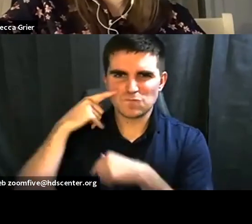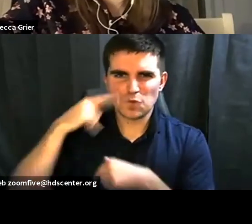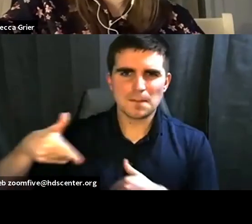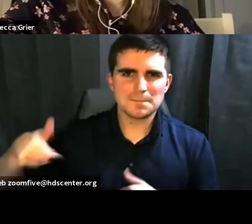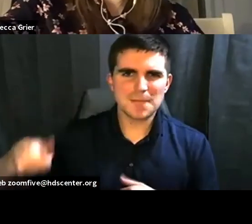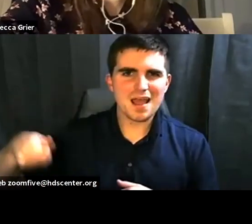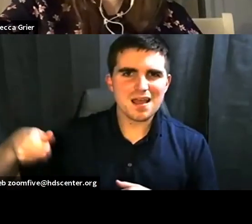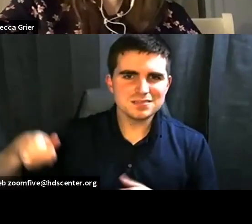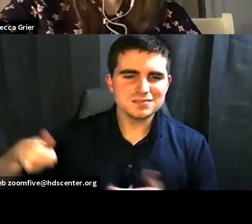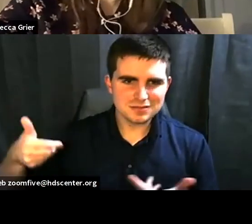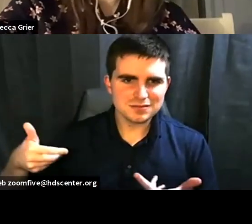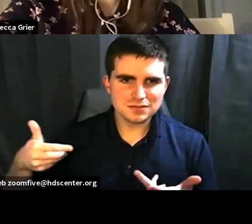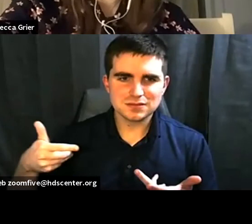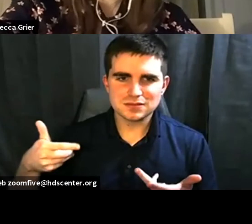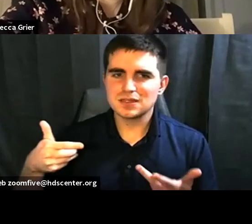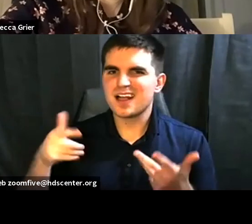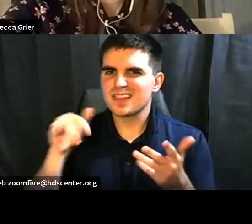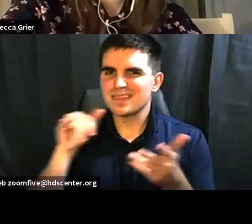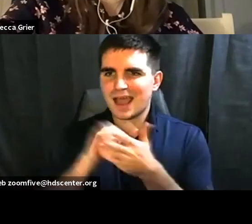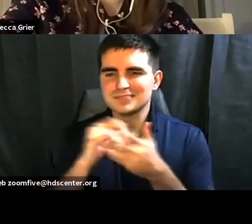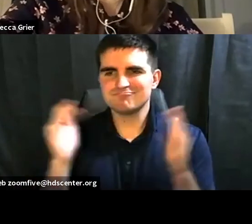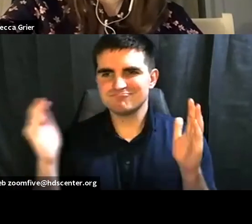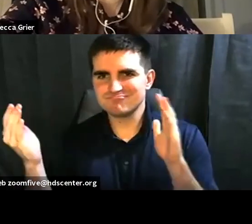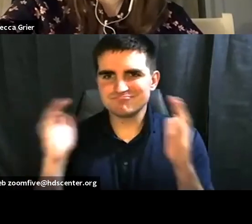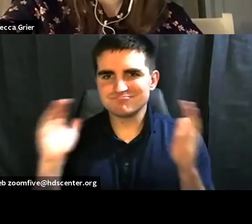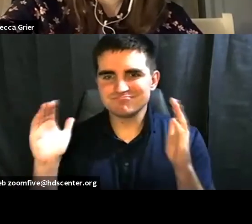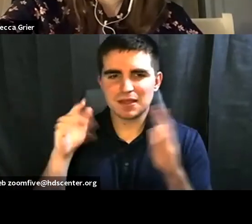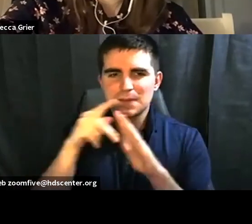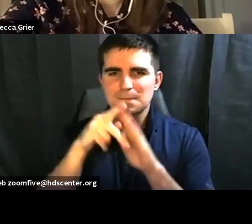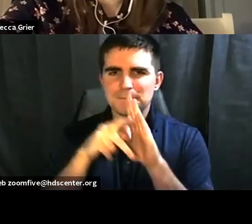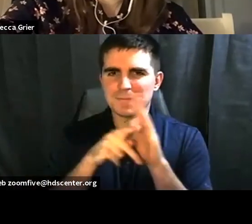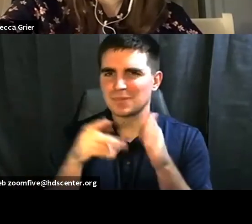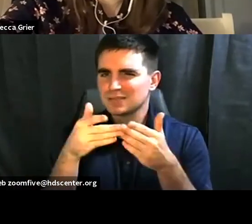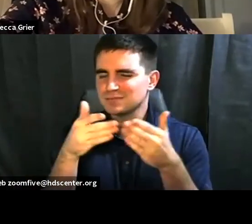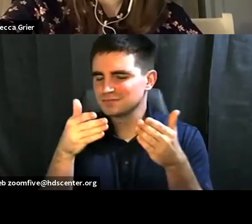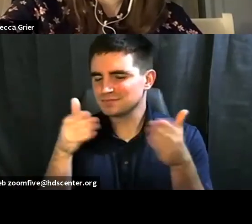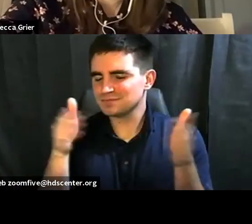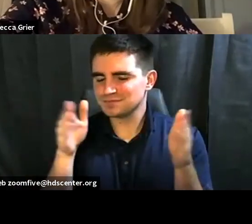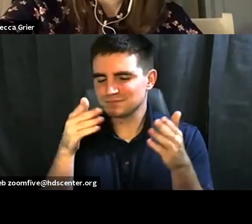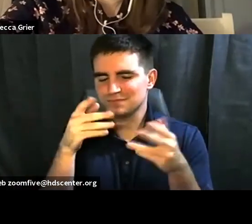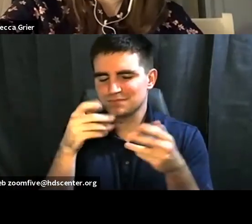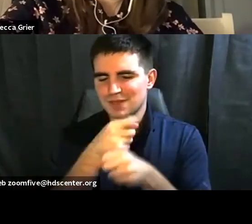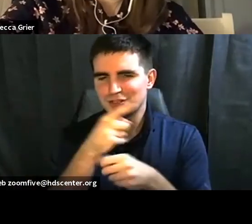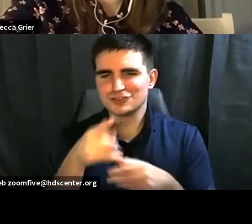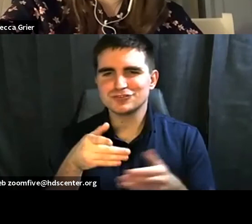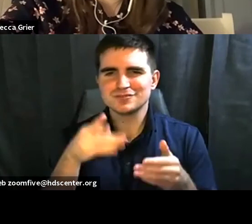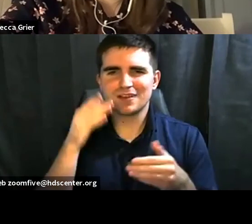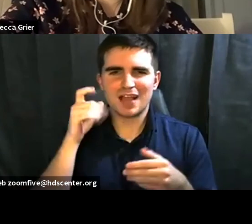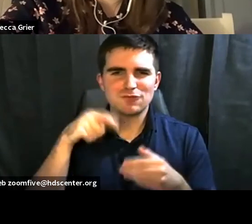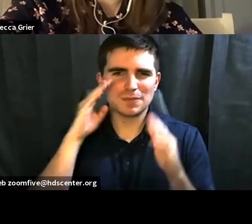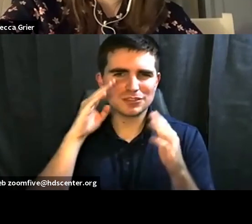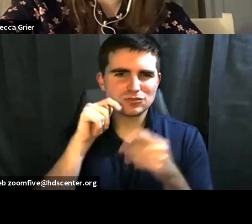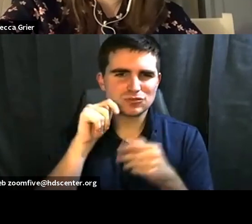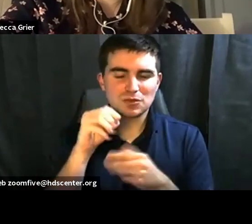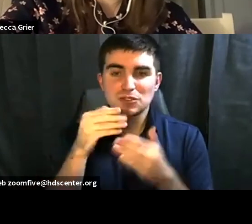that public policymakers are going to have to pay very close attention to, because in general, when universal design is, which is what you're